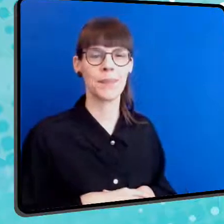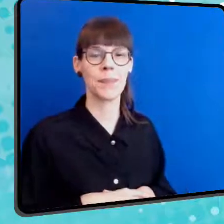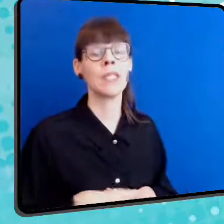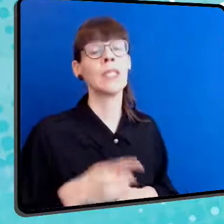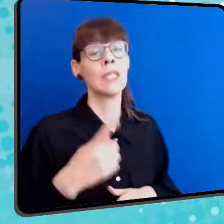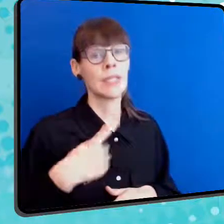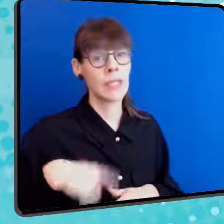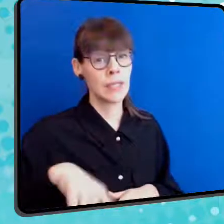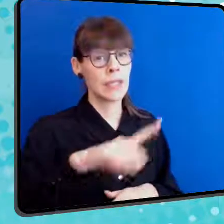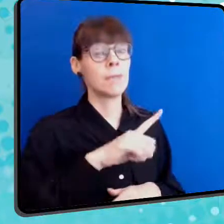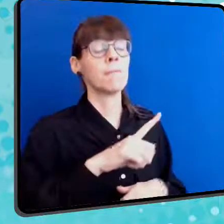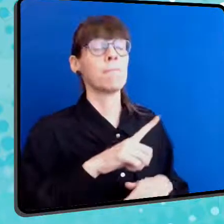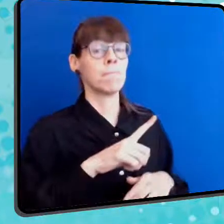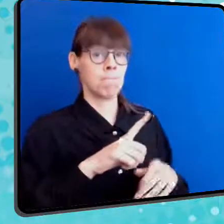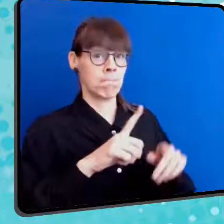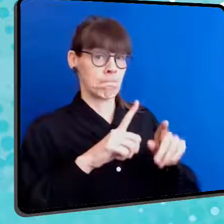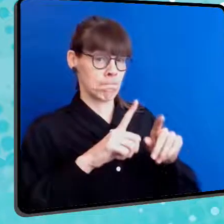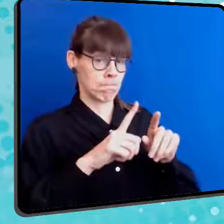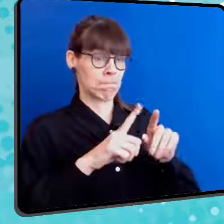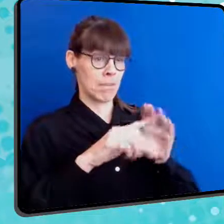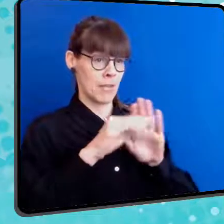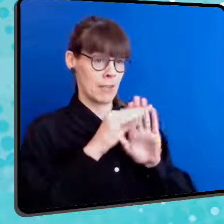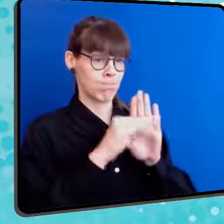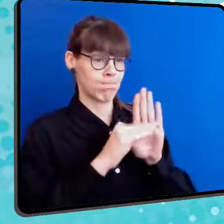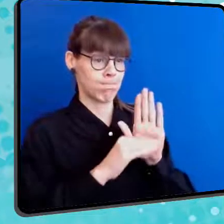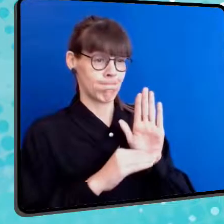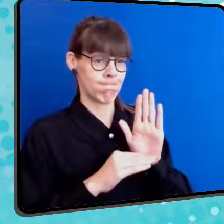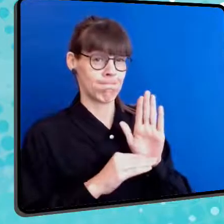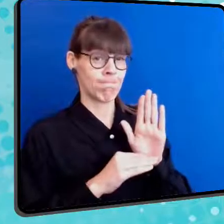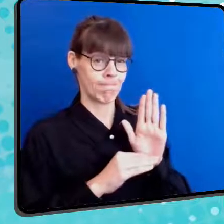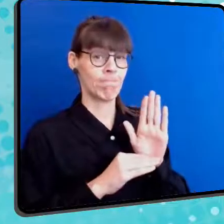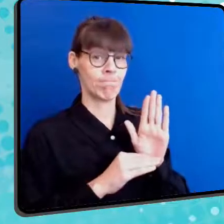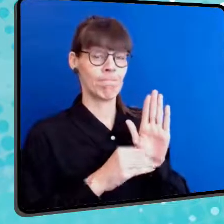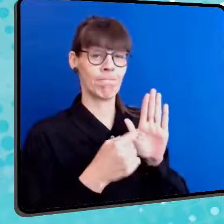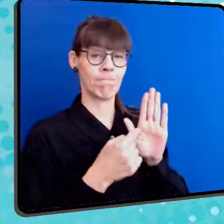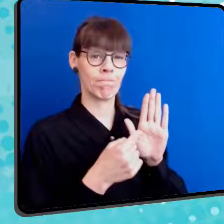much everything we do is in a distributed way, so PySpark.